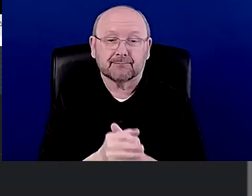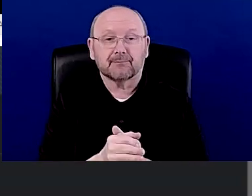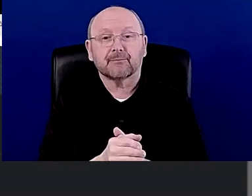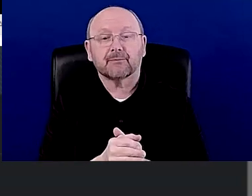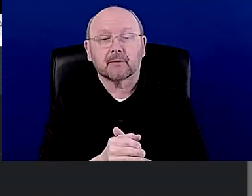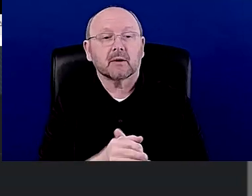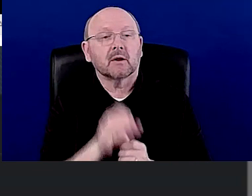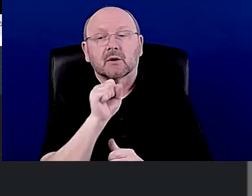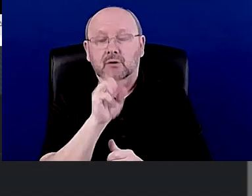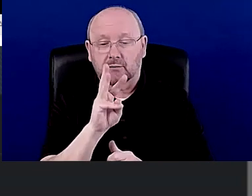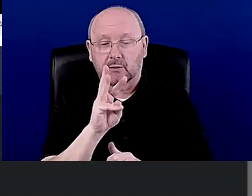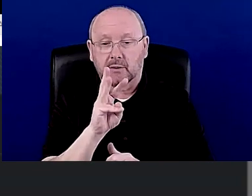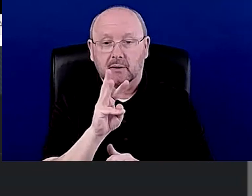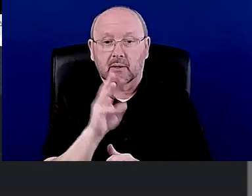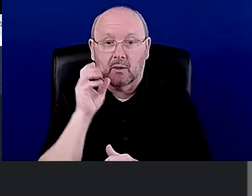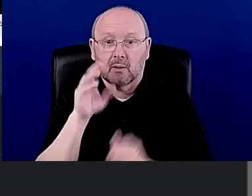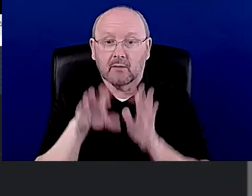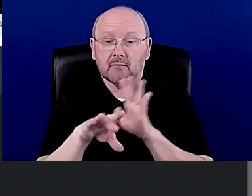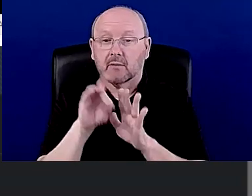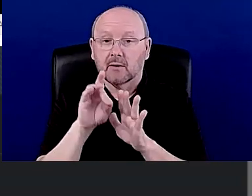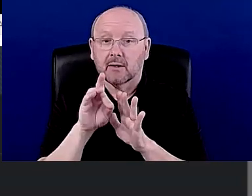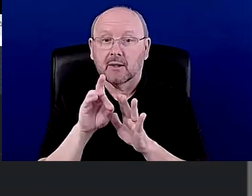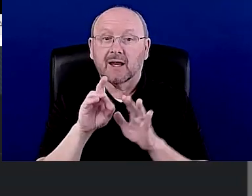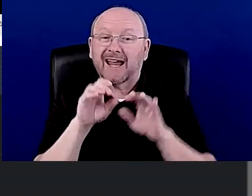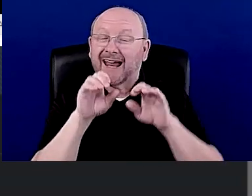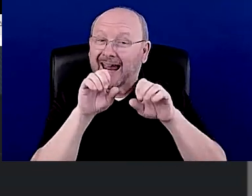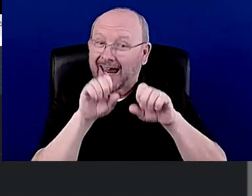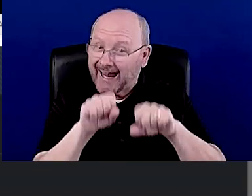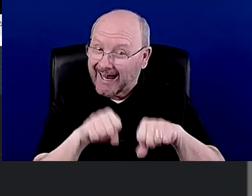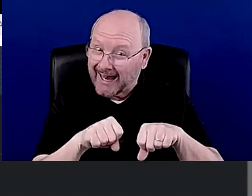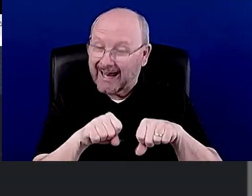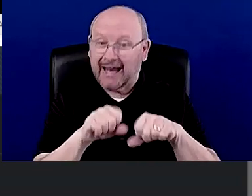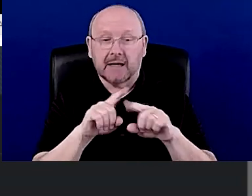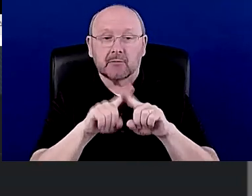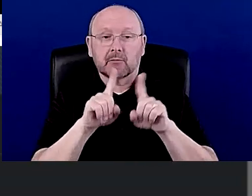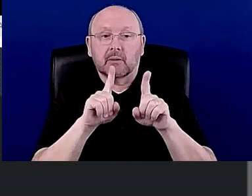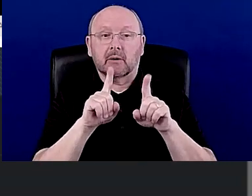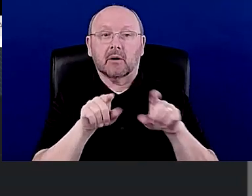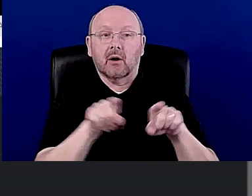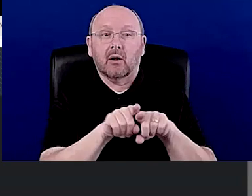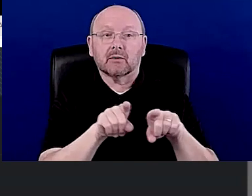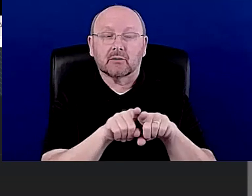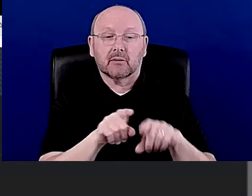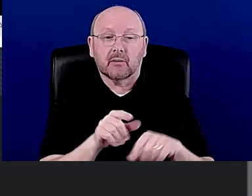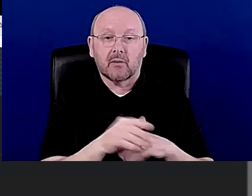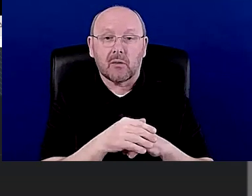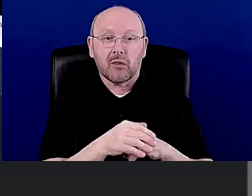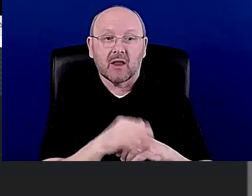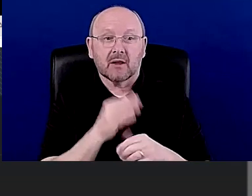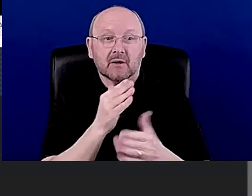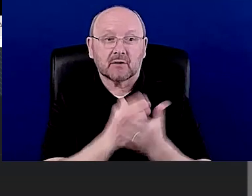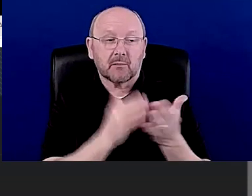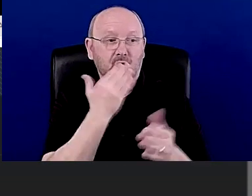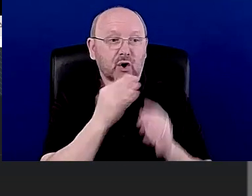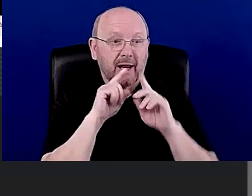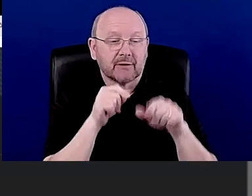software that says that it will detect it. There is software that can detect it, but at the same time, they're also going to take legitimate student answers and also mark